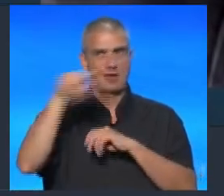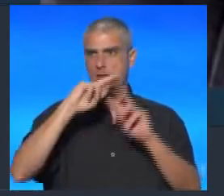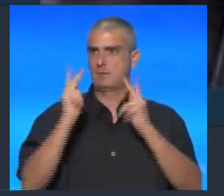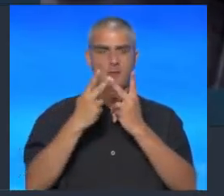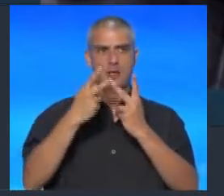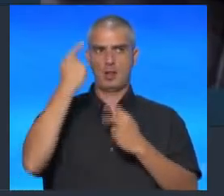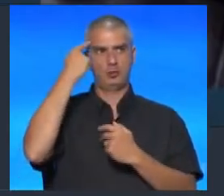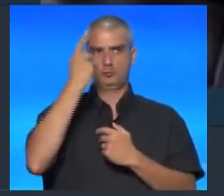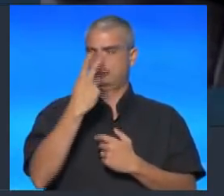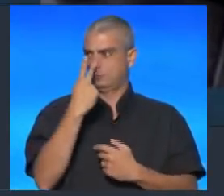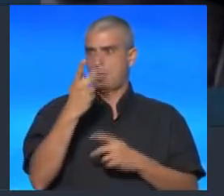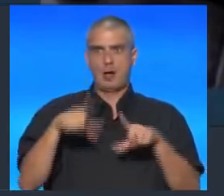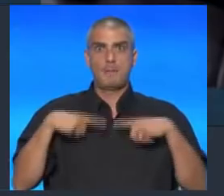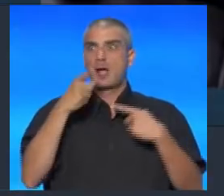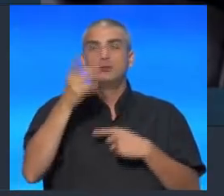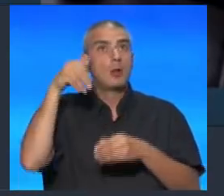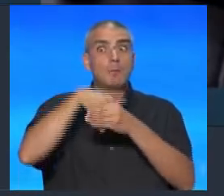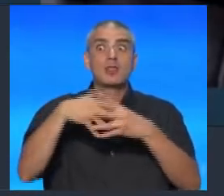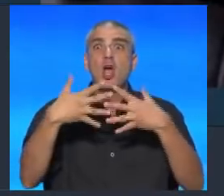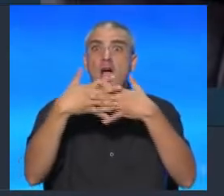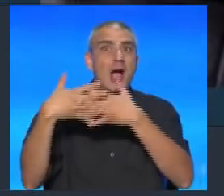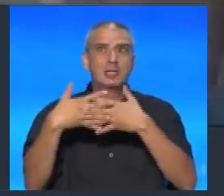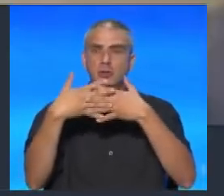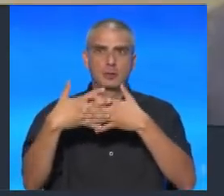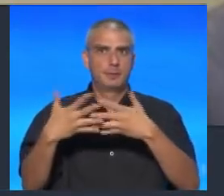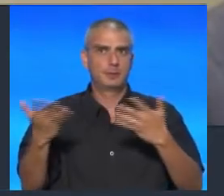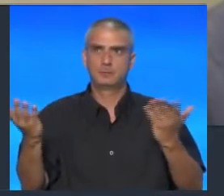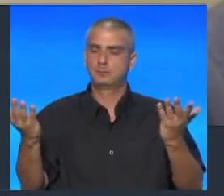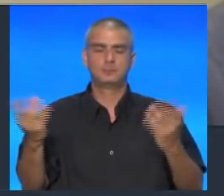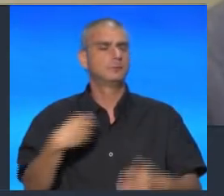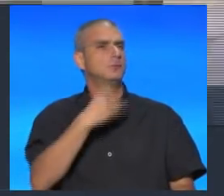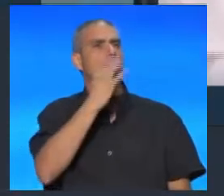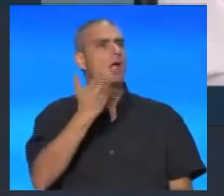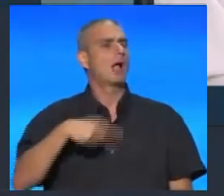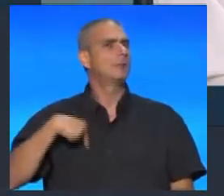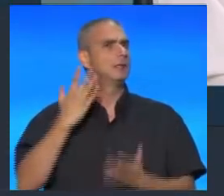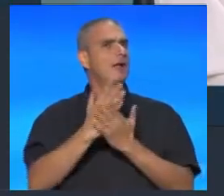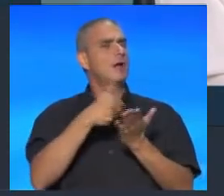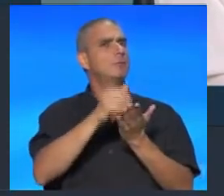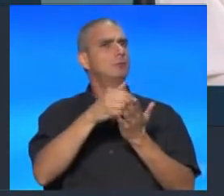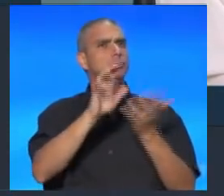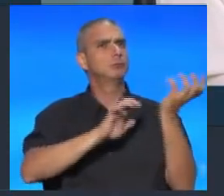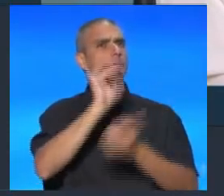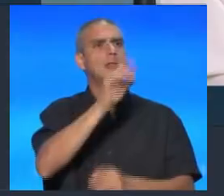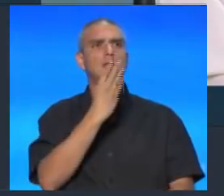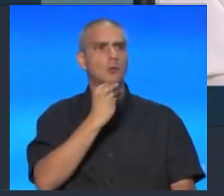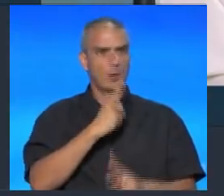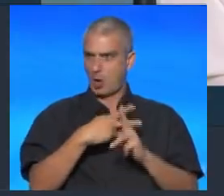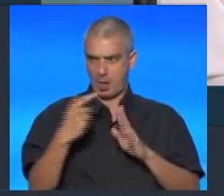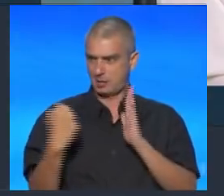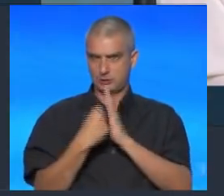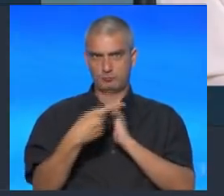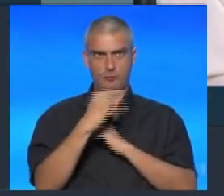see in their lifetimes in the United States of America. How long has this been going on? It's not only this weekend,